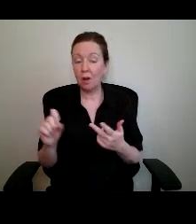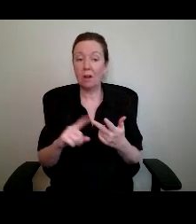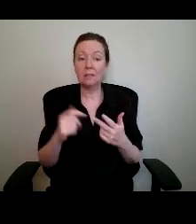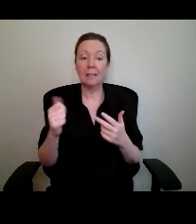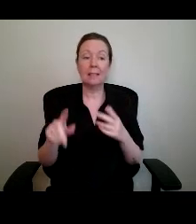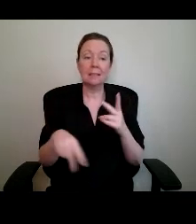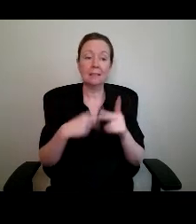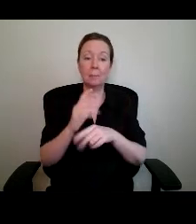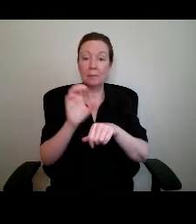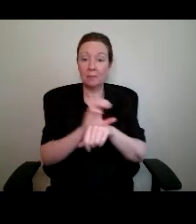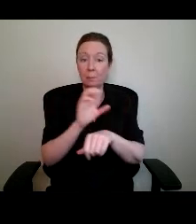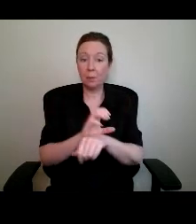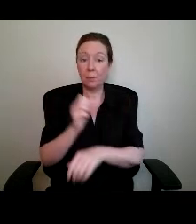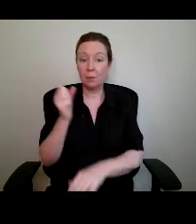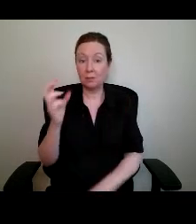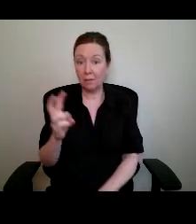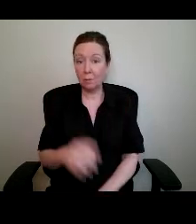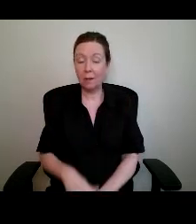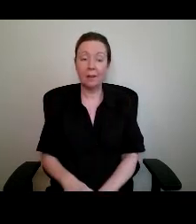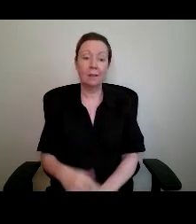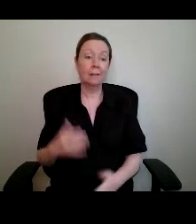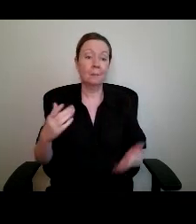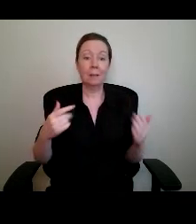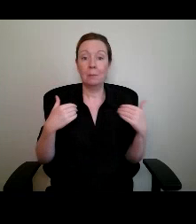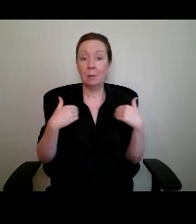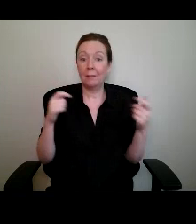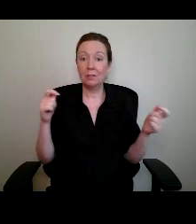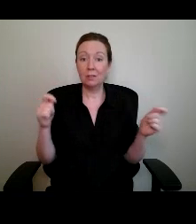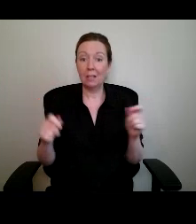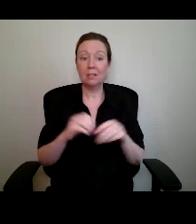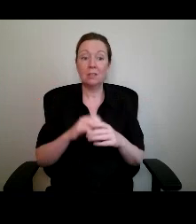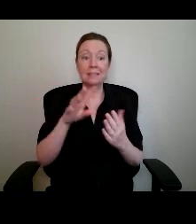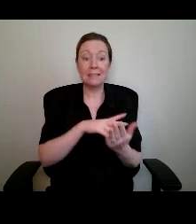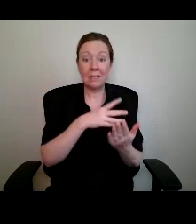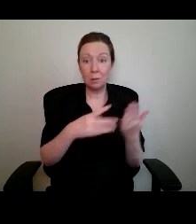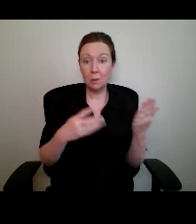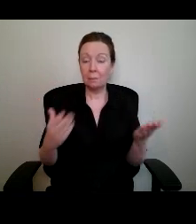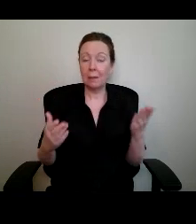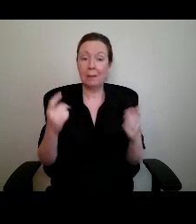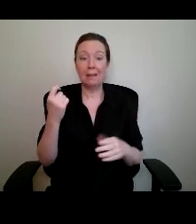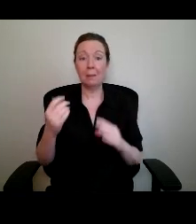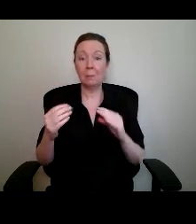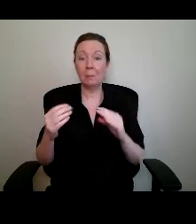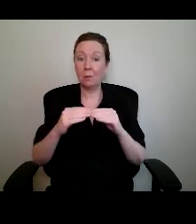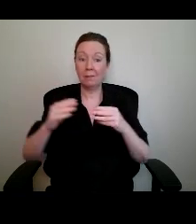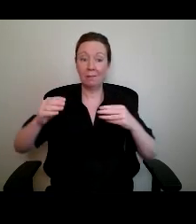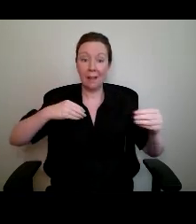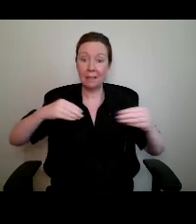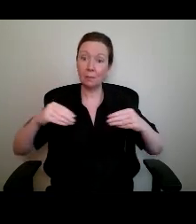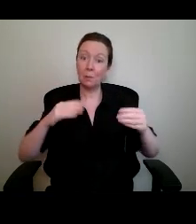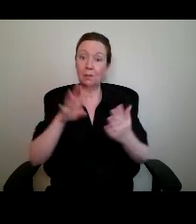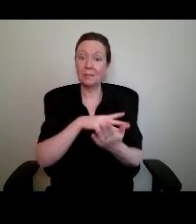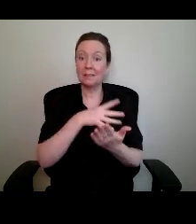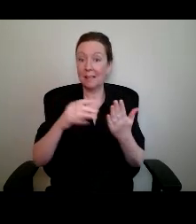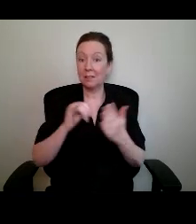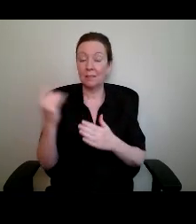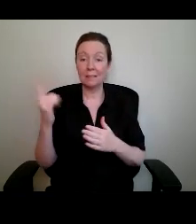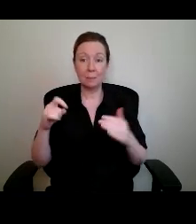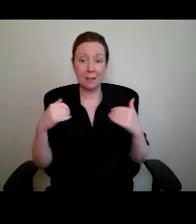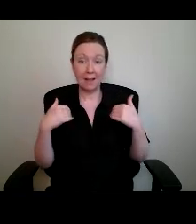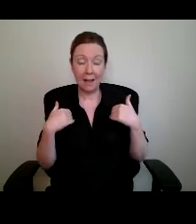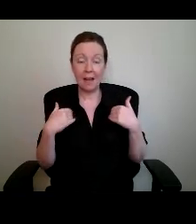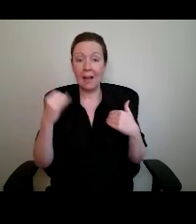computer software. You may have a change in schedule. Maybe there's a little bit more of a flexible schedule that somebody could have, if that's